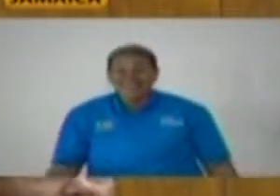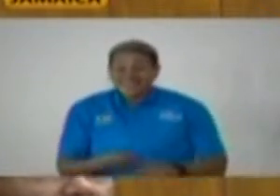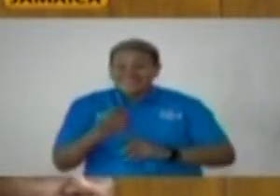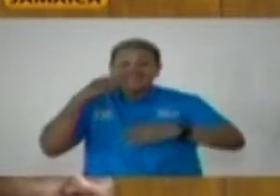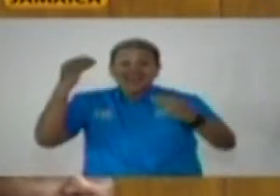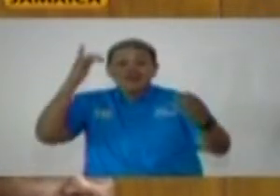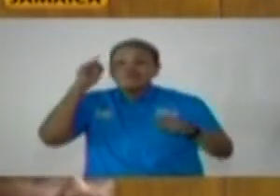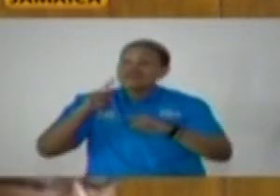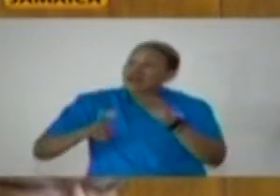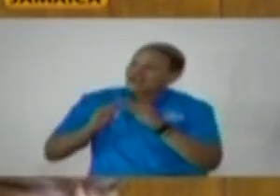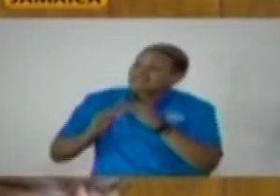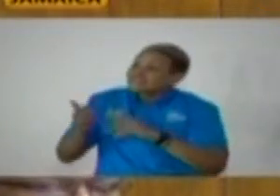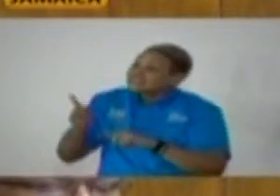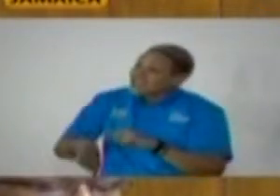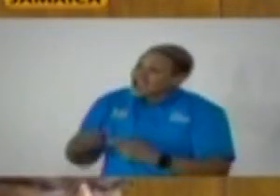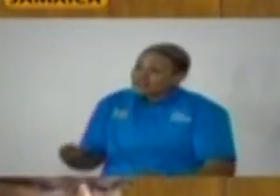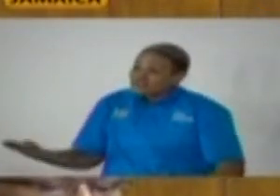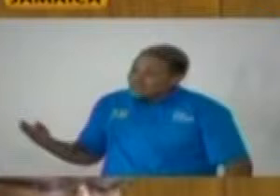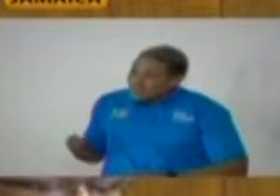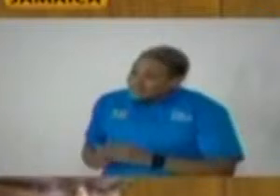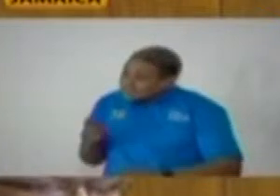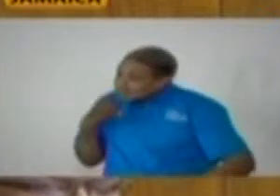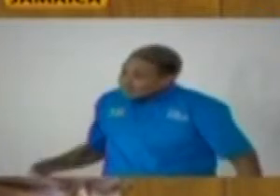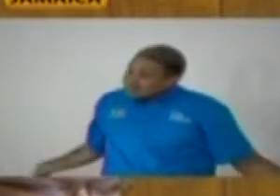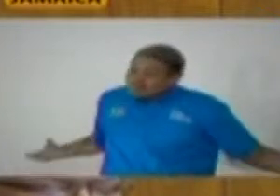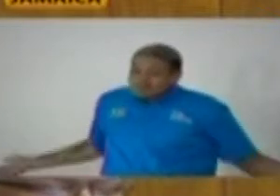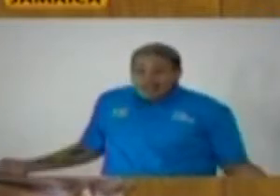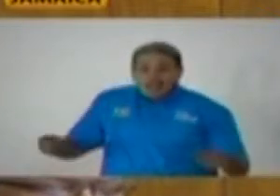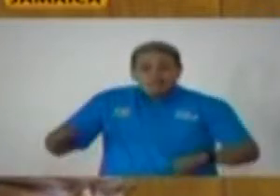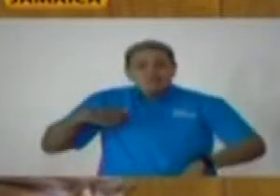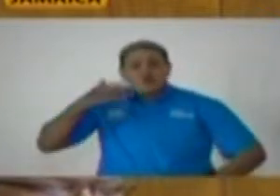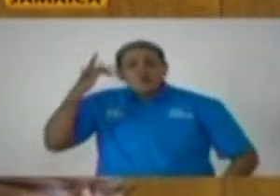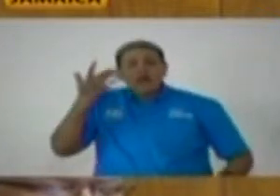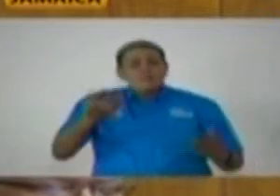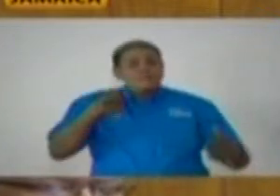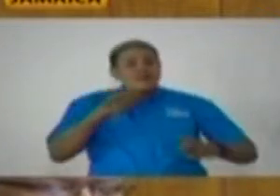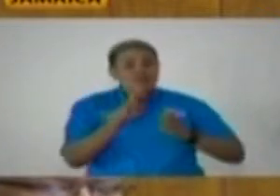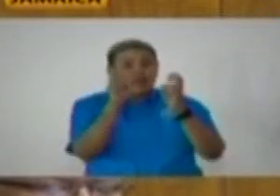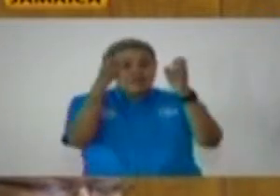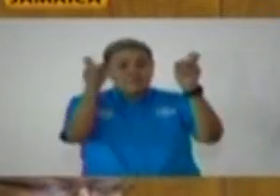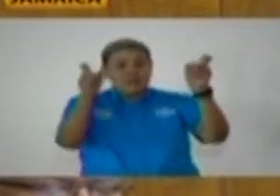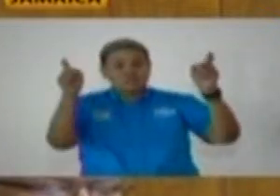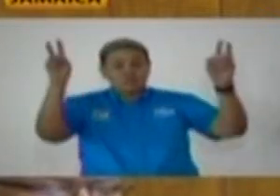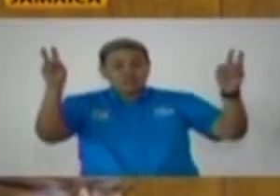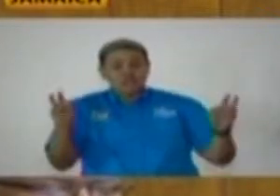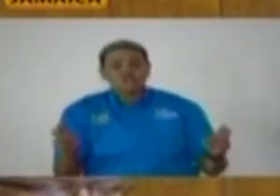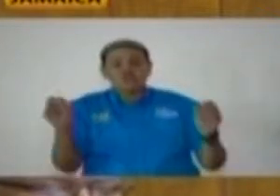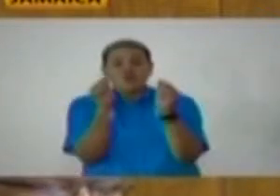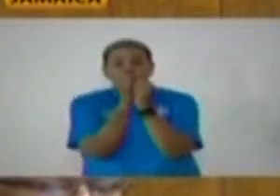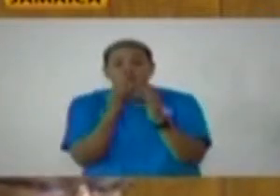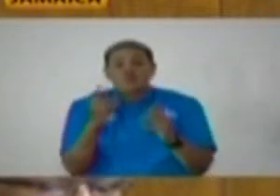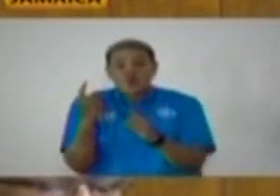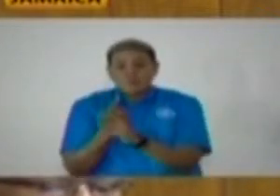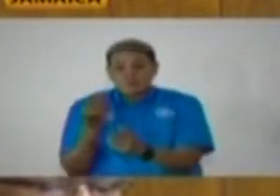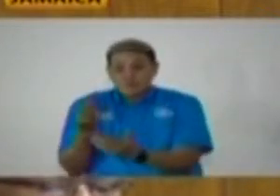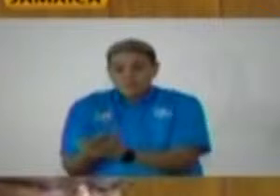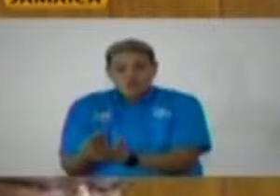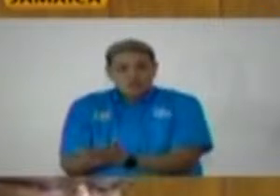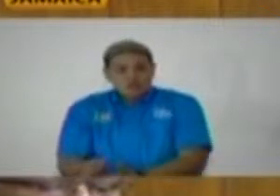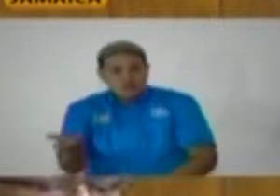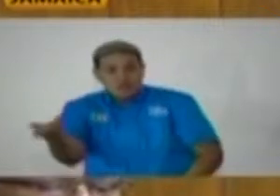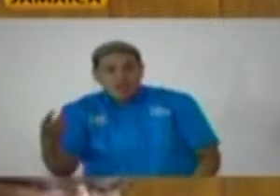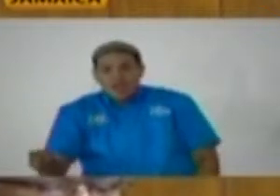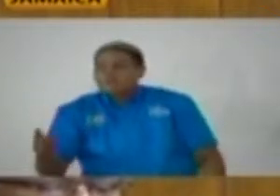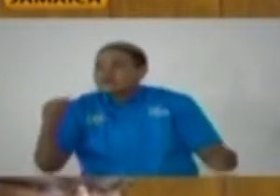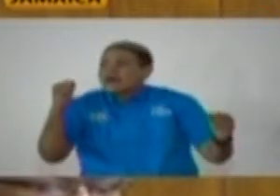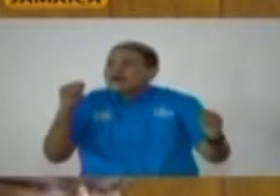can't be maintained. They don't have the resources to maintain it. Yeah. So while you may have a management issue, without appropriate resources, we